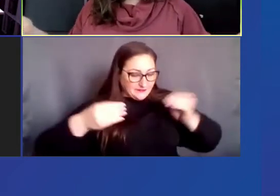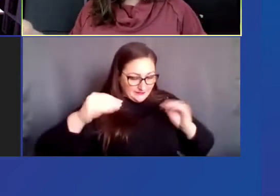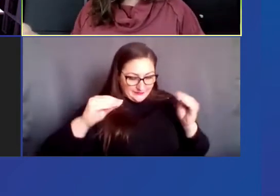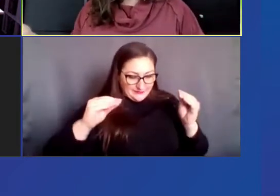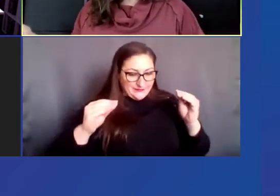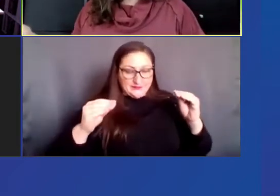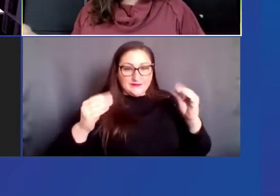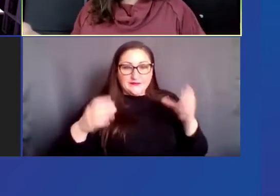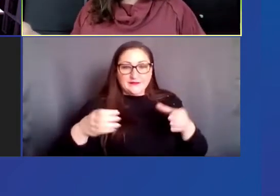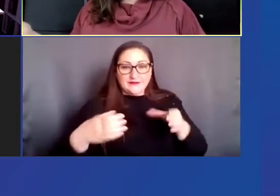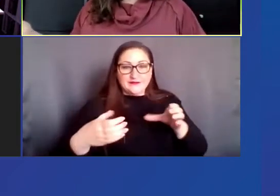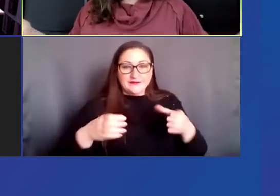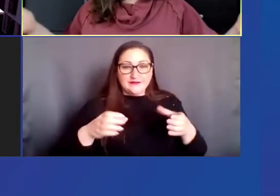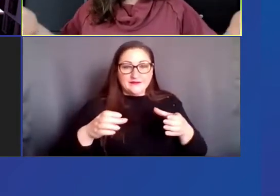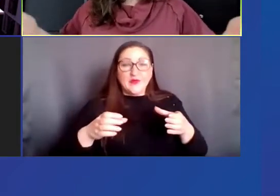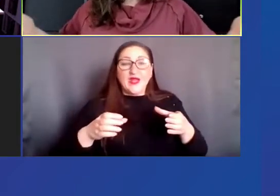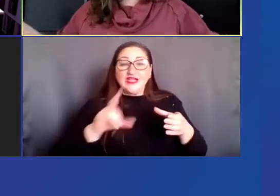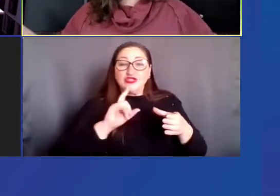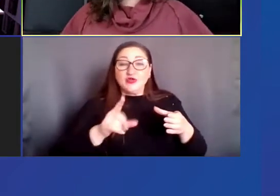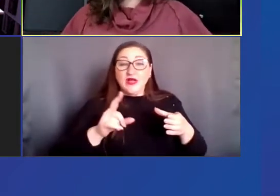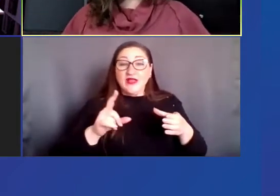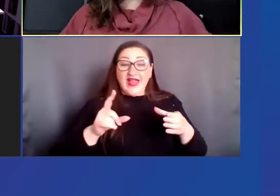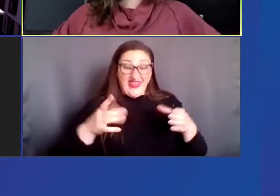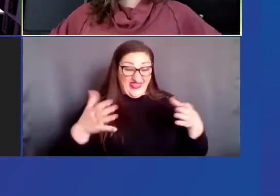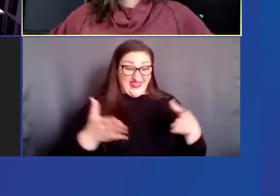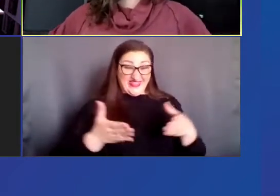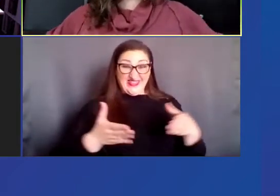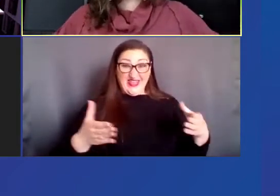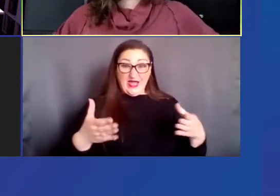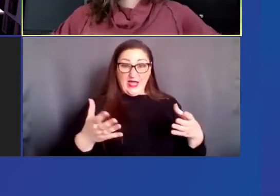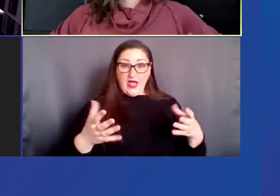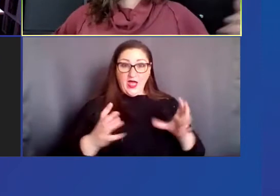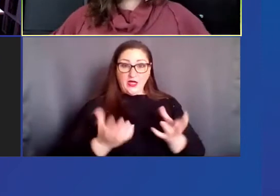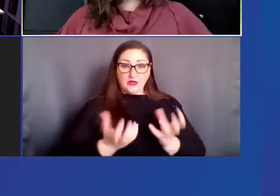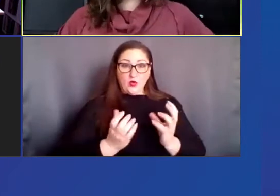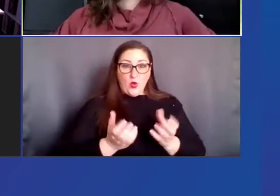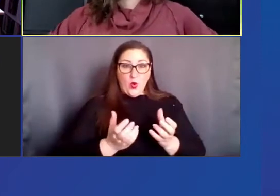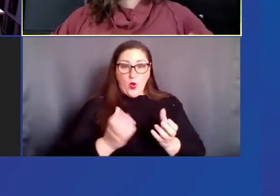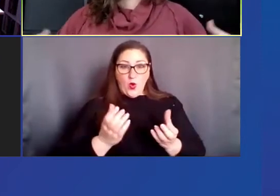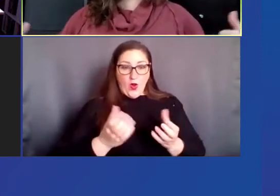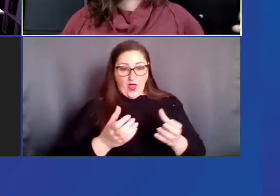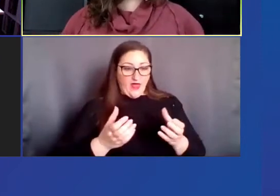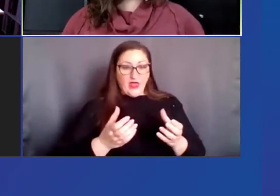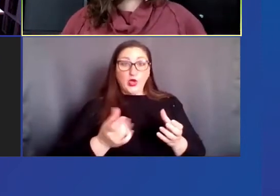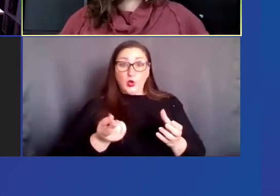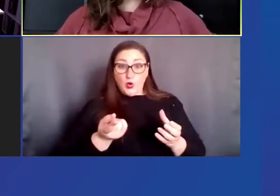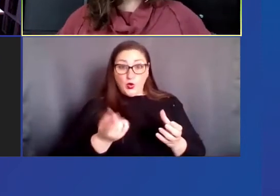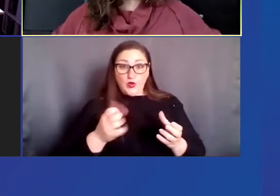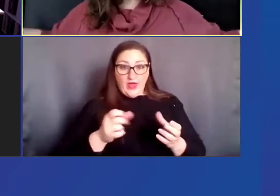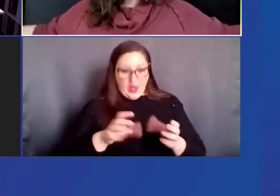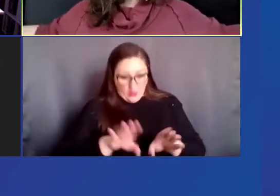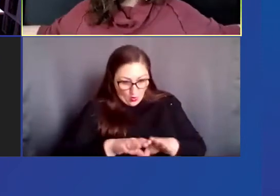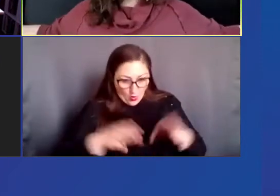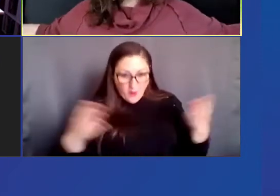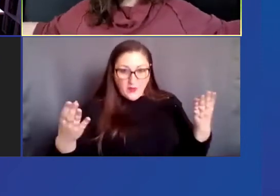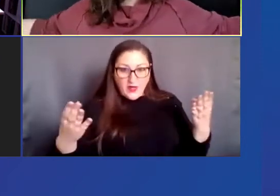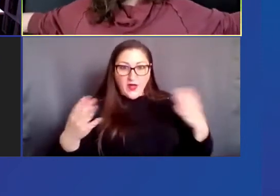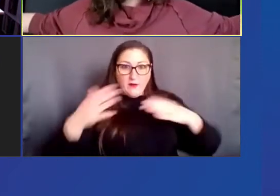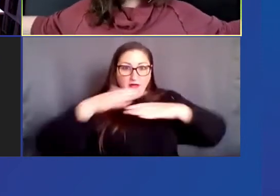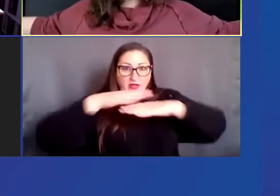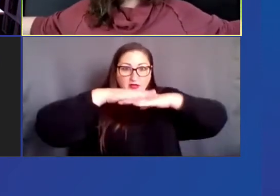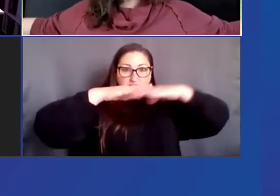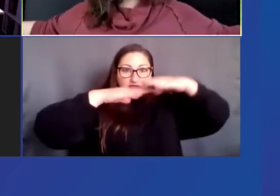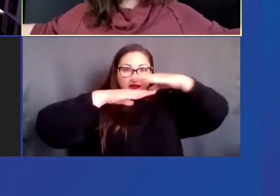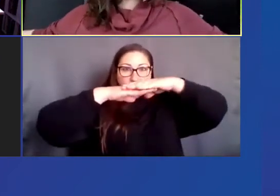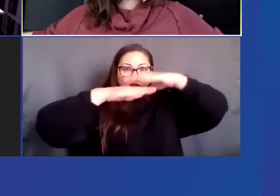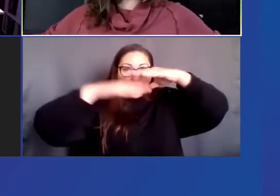part of the hold. And then you are able to take that hold and open it up and find the layers and keep unraveling what the